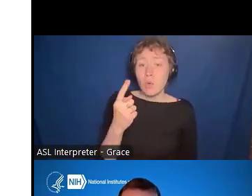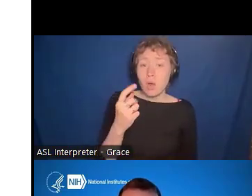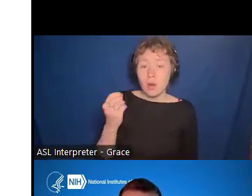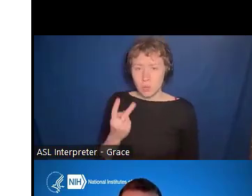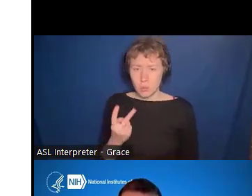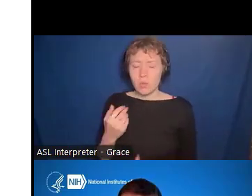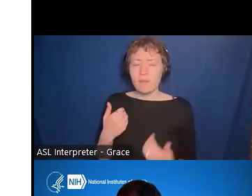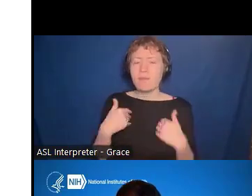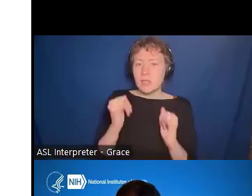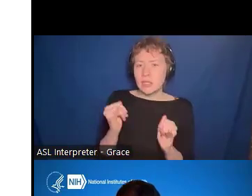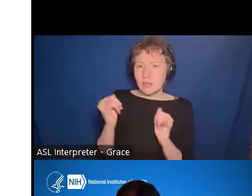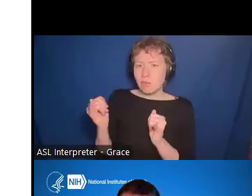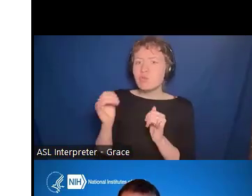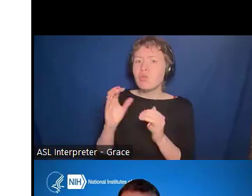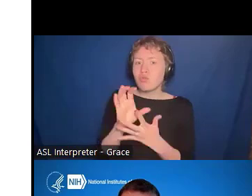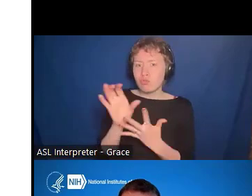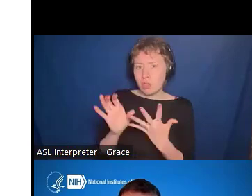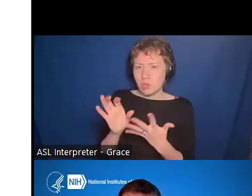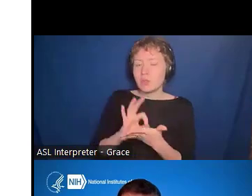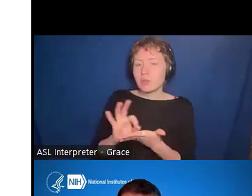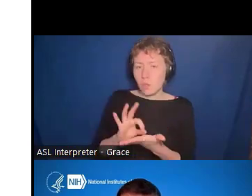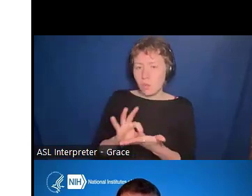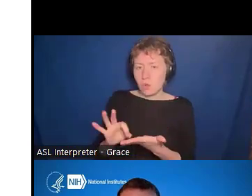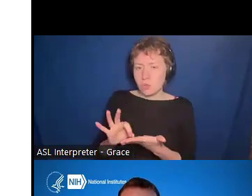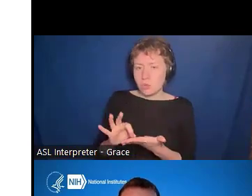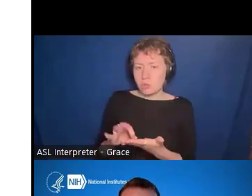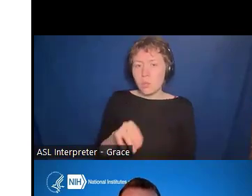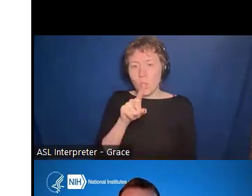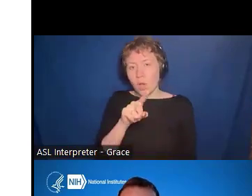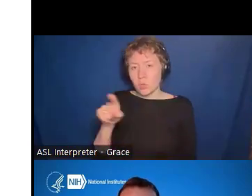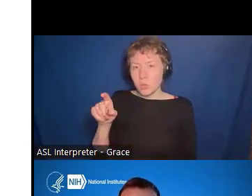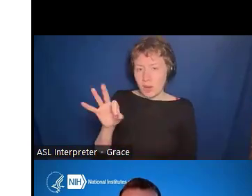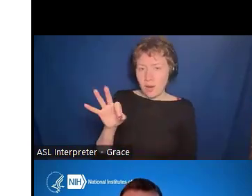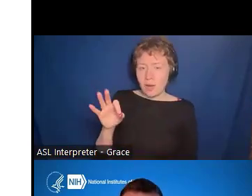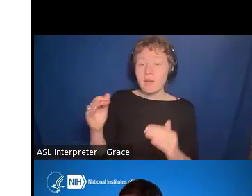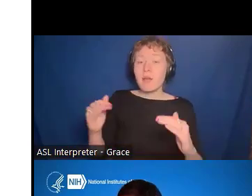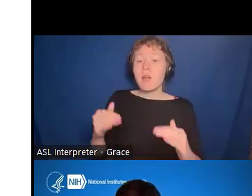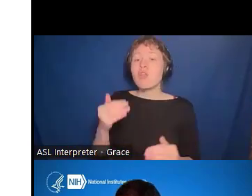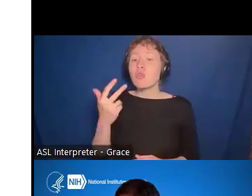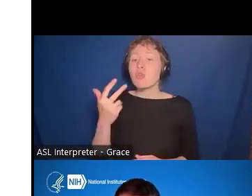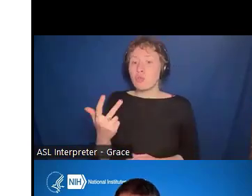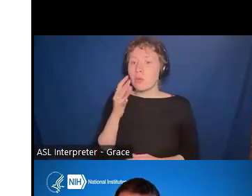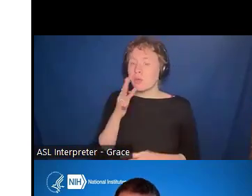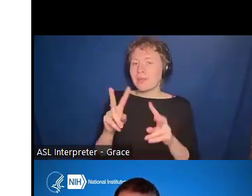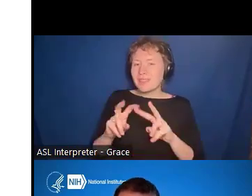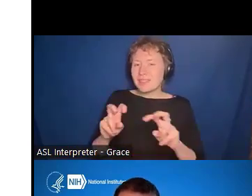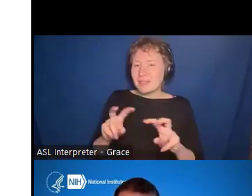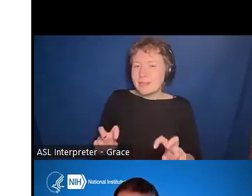individual criteria scores, 1 to 9. Factor 3 will be assessed